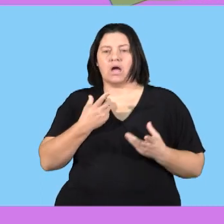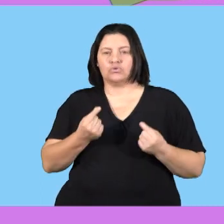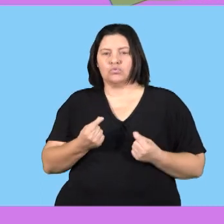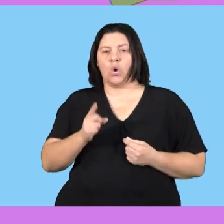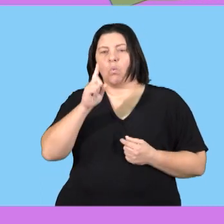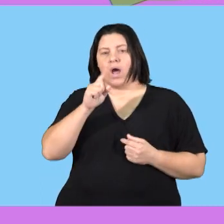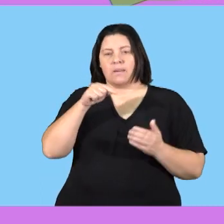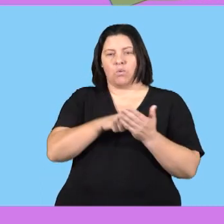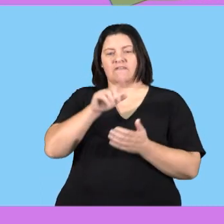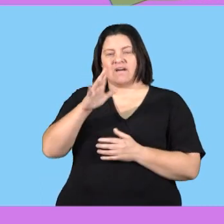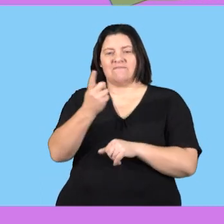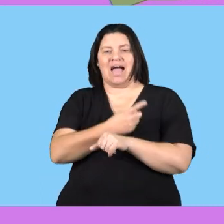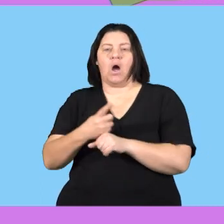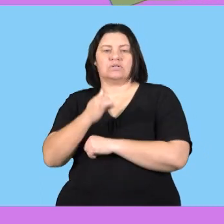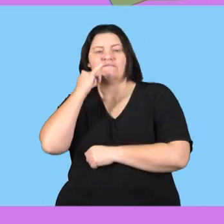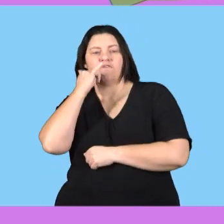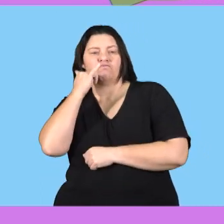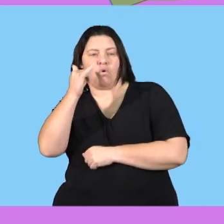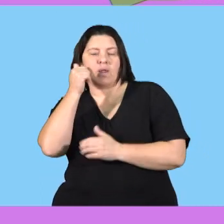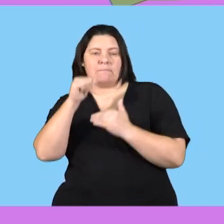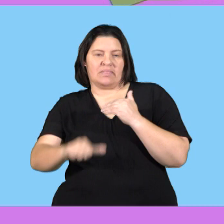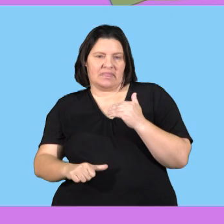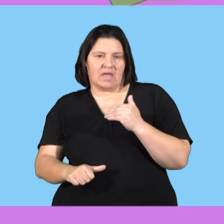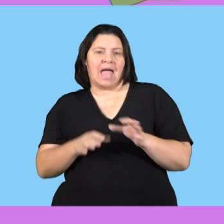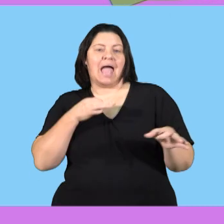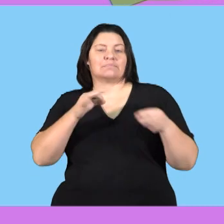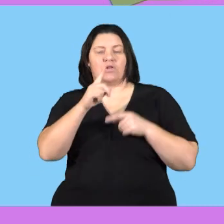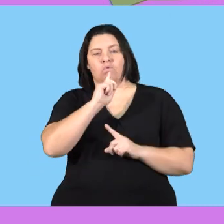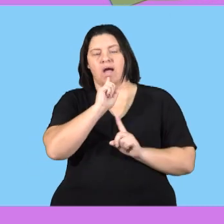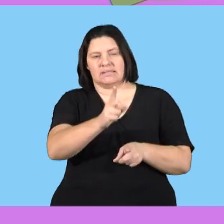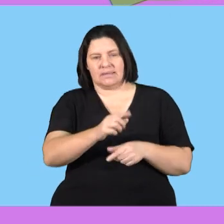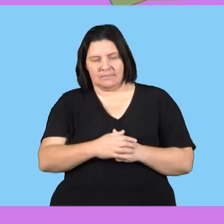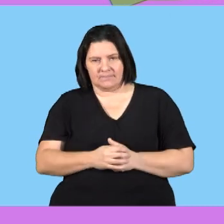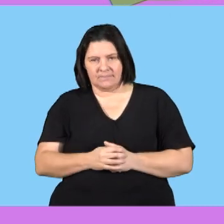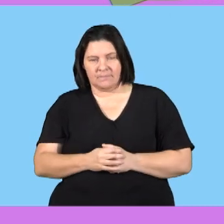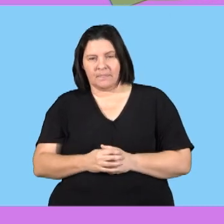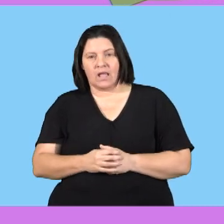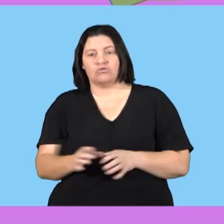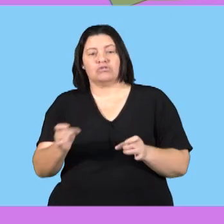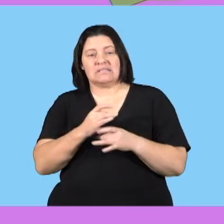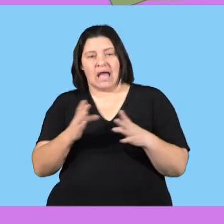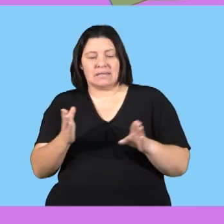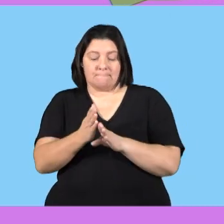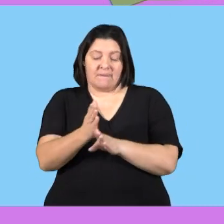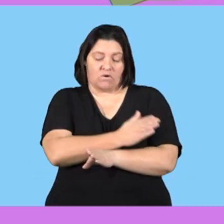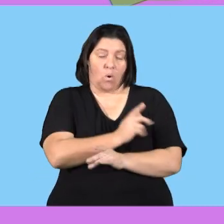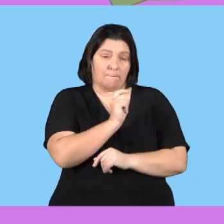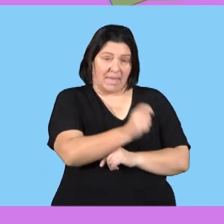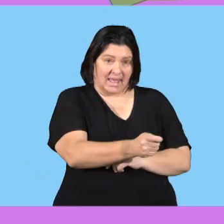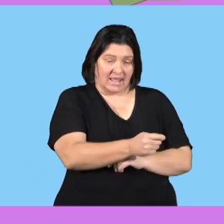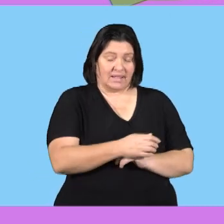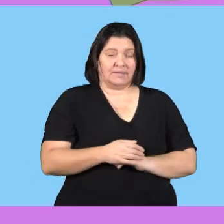of 1.5 hours of calls per month? Explain your answer. Okay, so starting with the